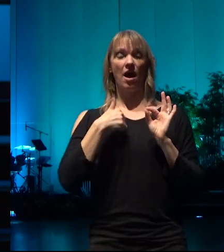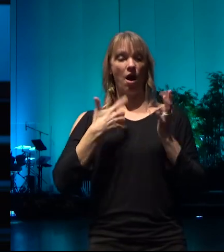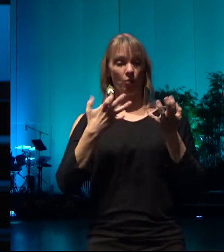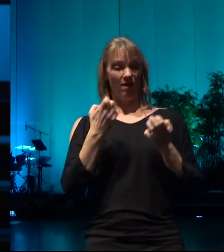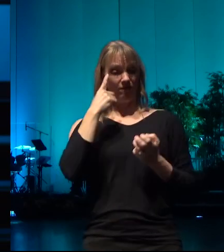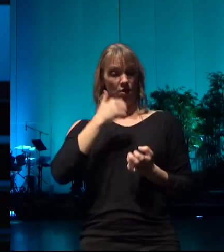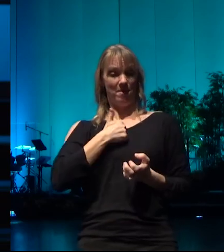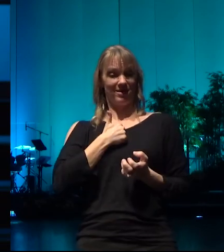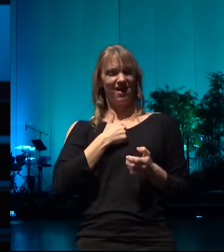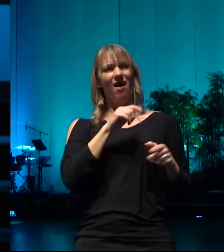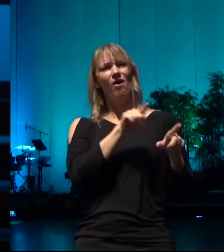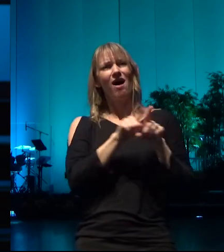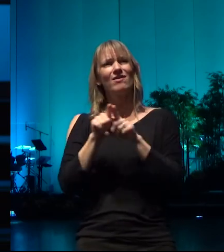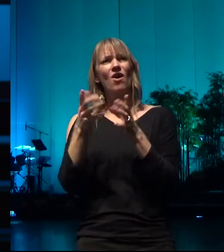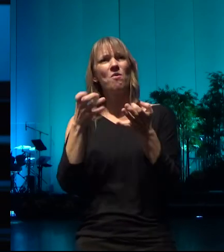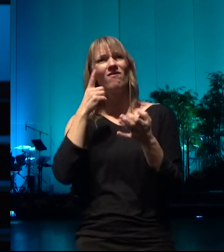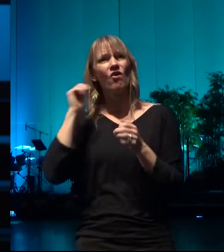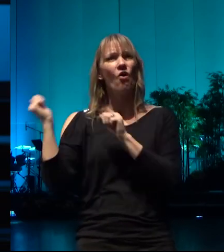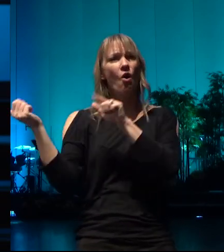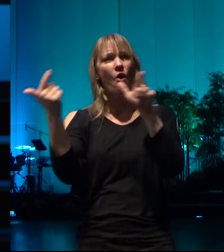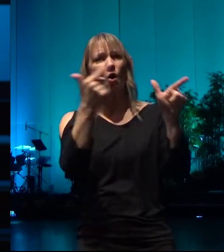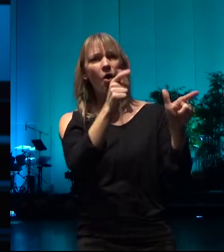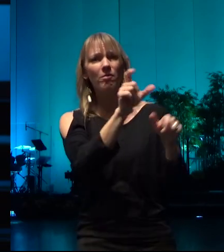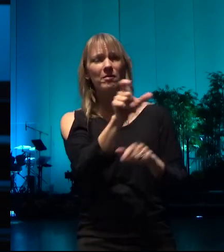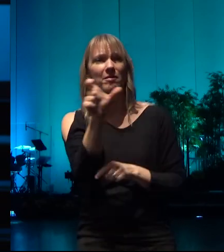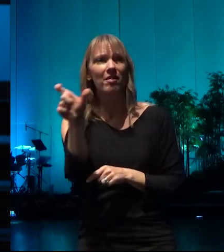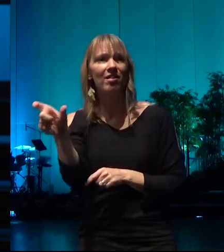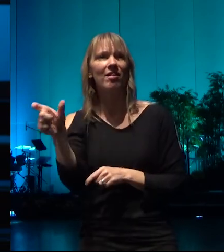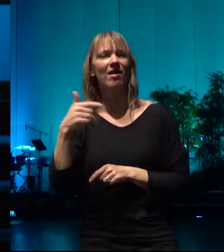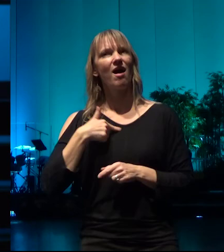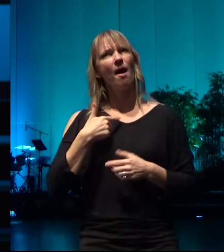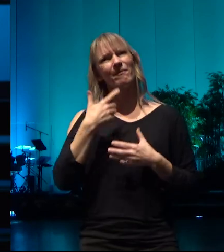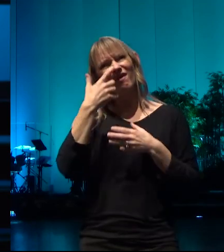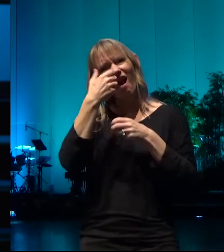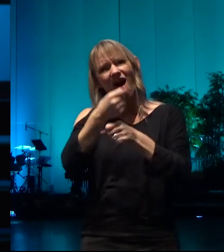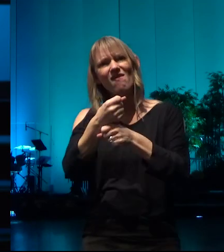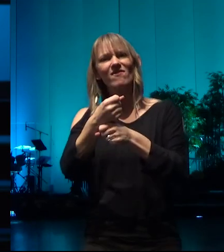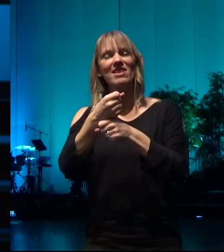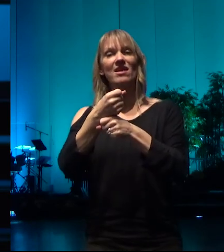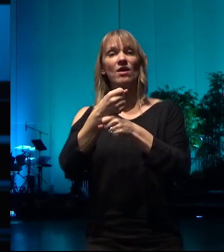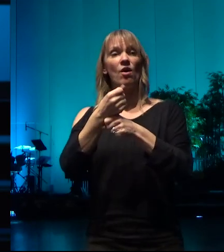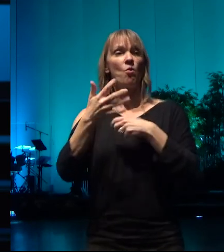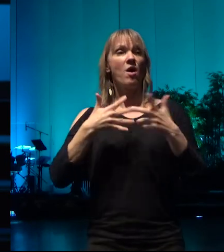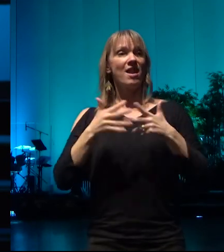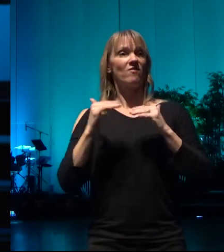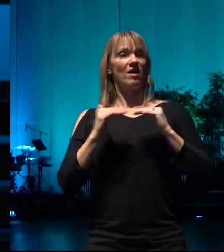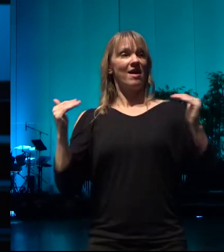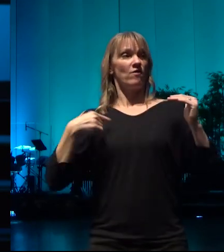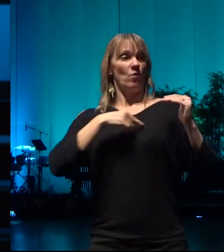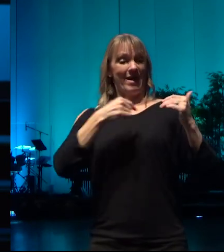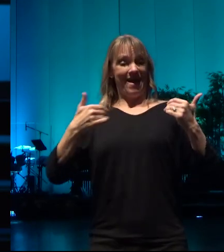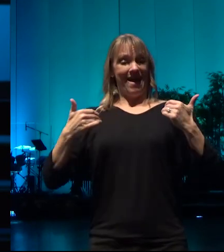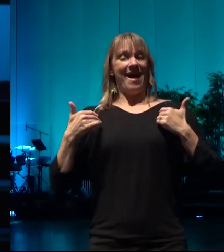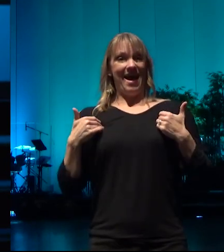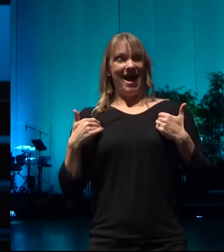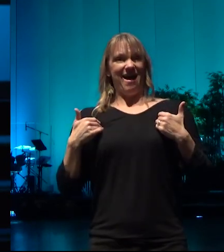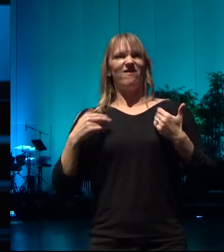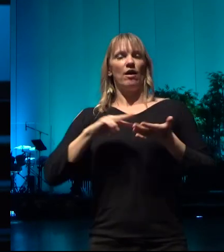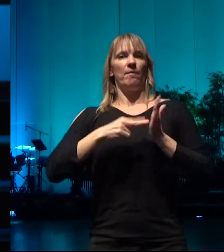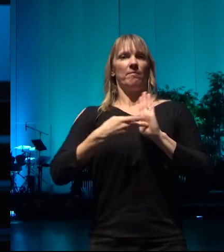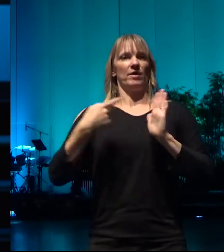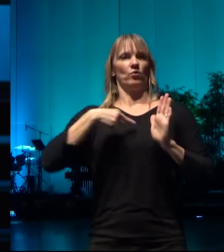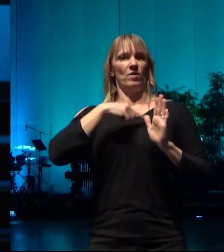create peace on earth, goodwill towards all. And that we choose to be a channel